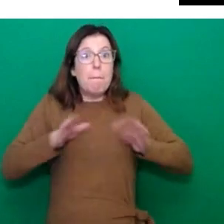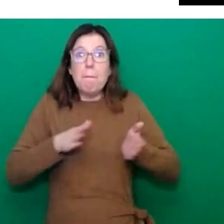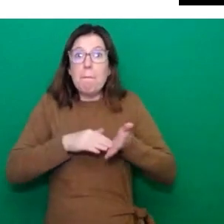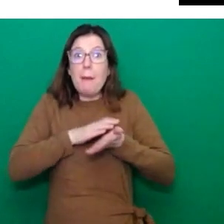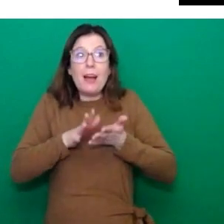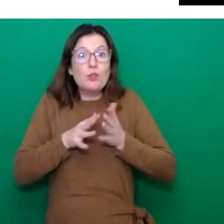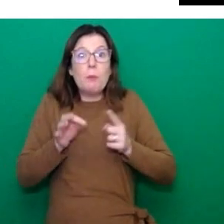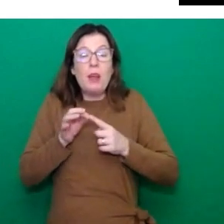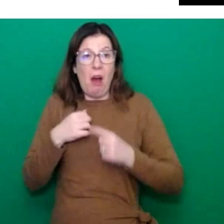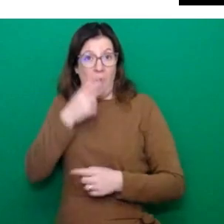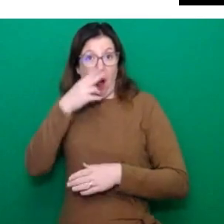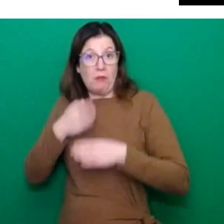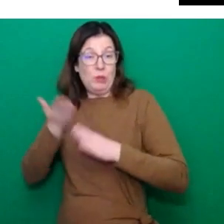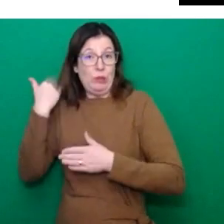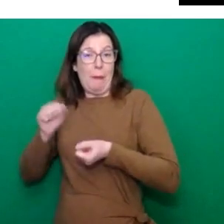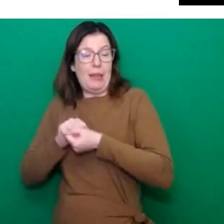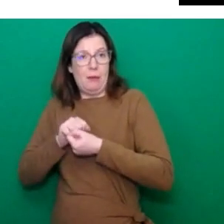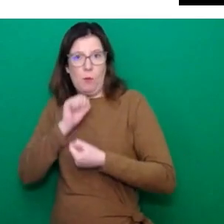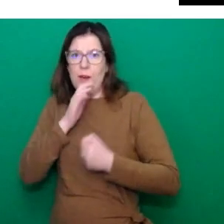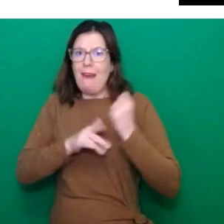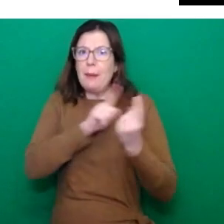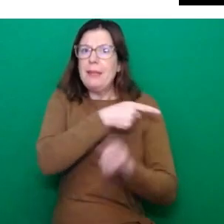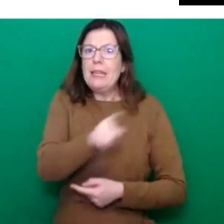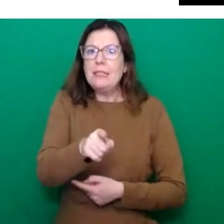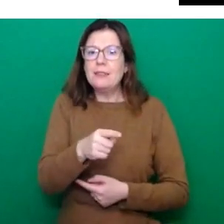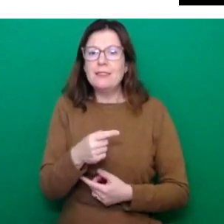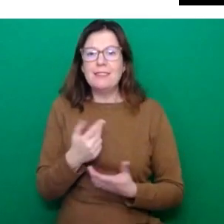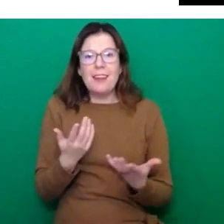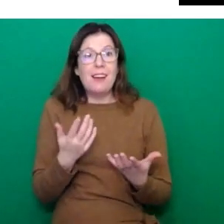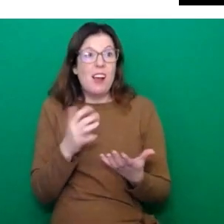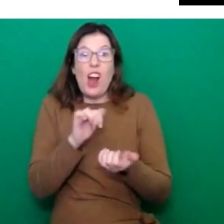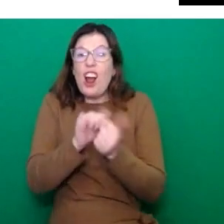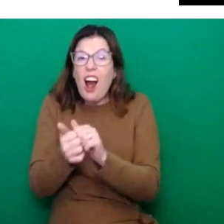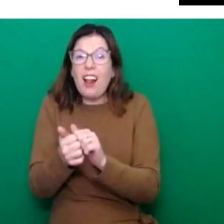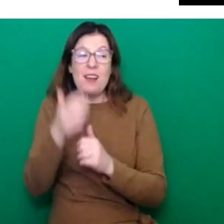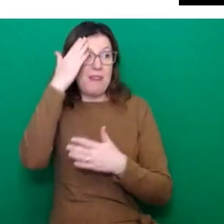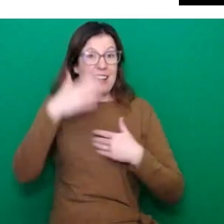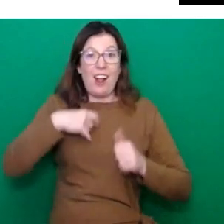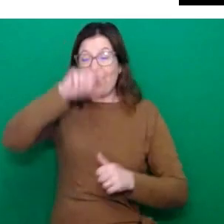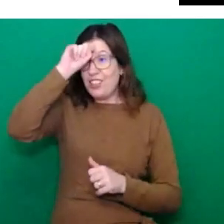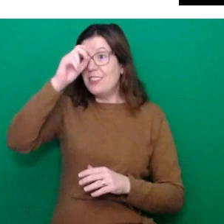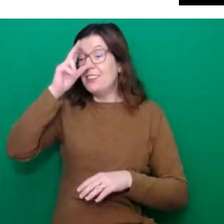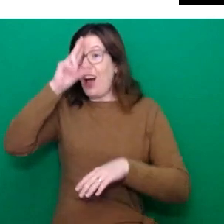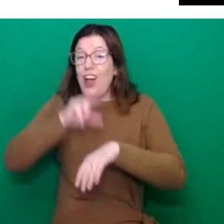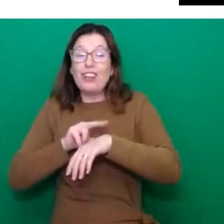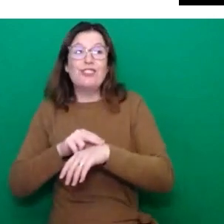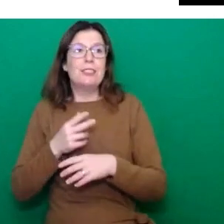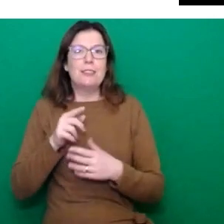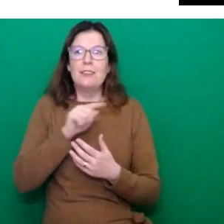was stayed in my old job. So that's perhaps my colleagues, so mental health nurses, psychiatrists,